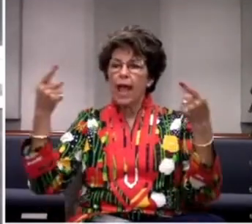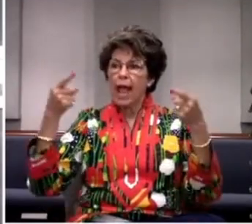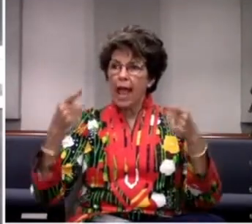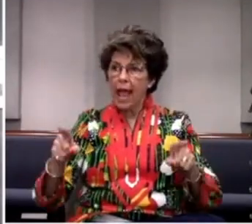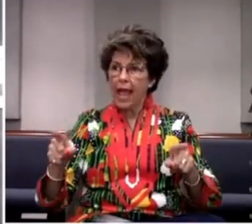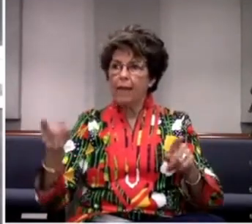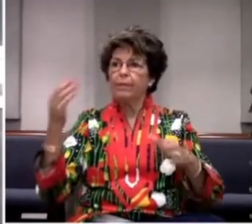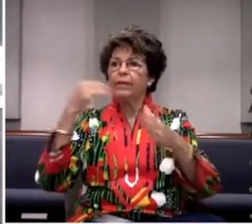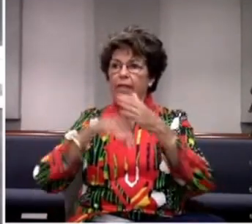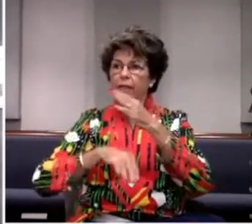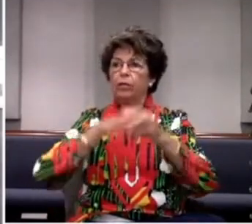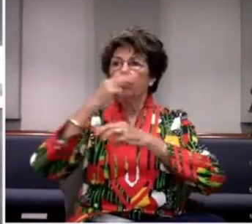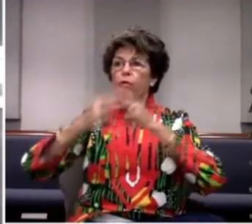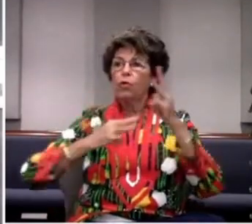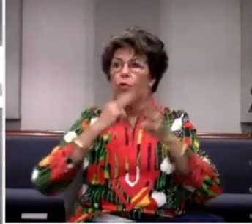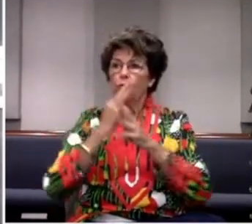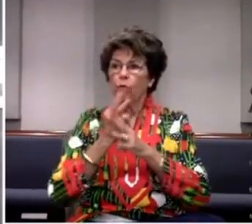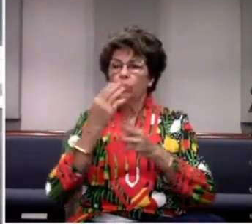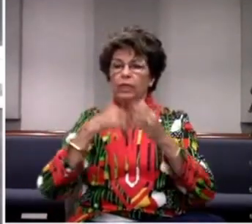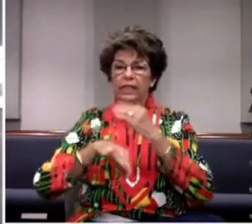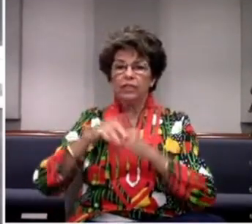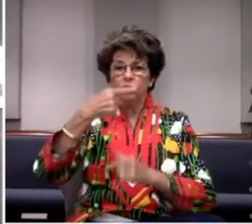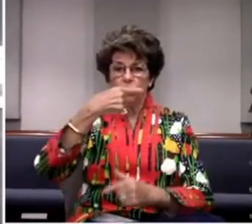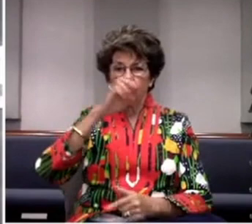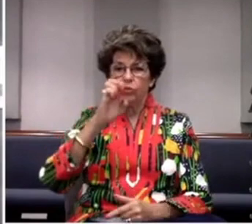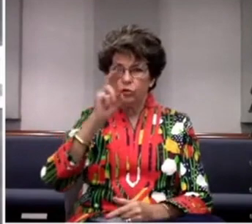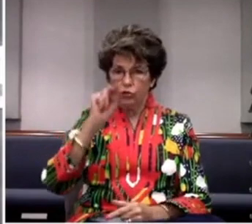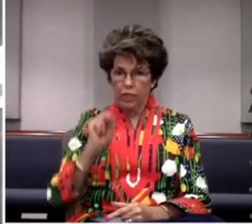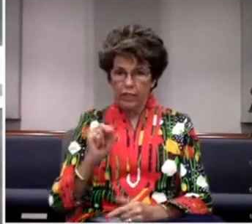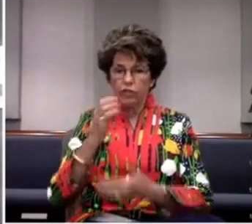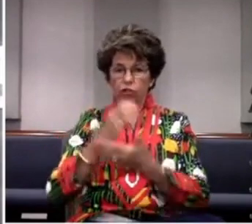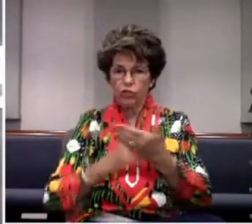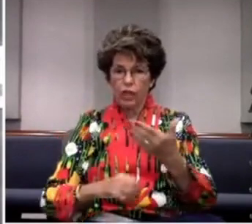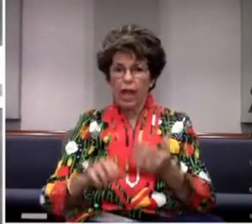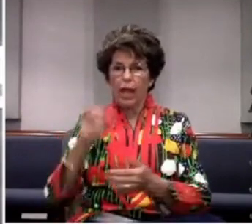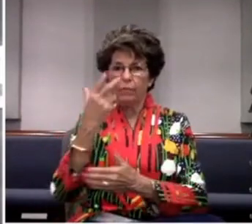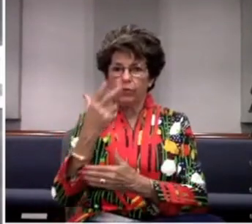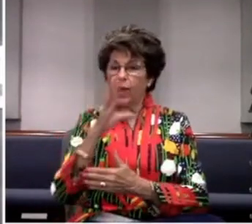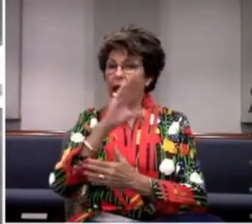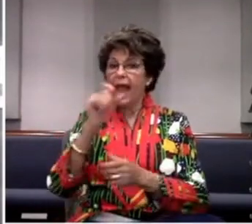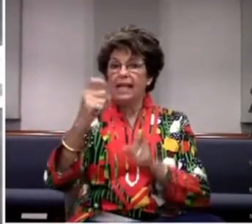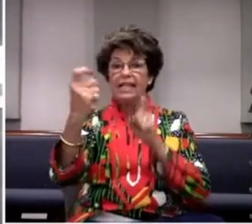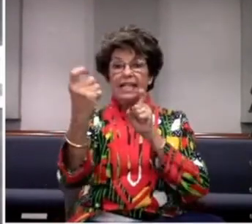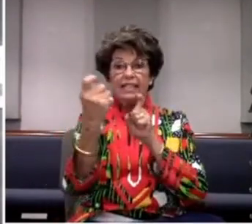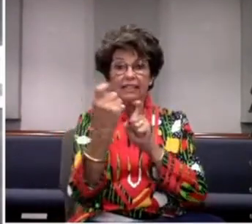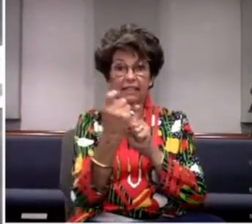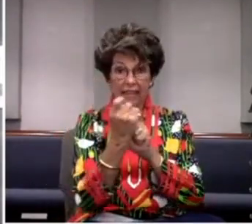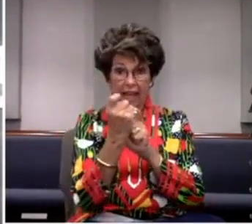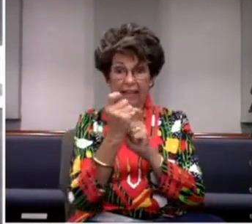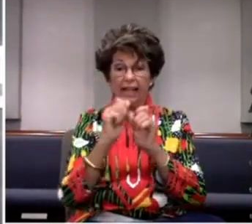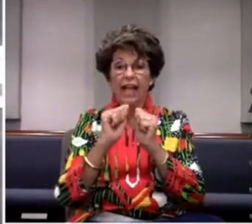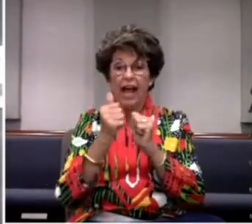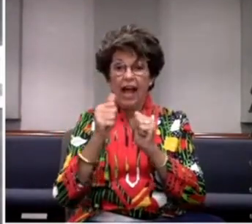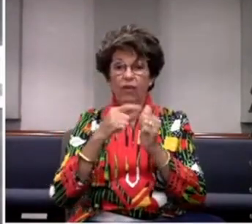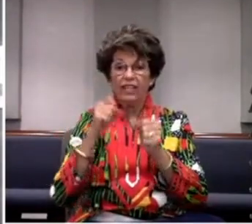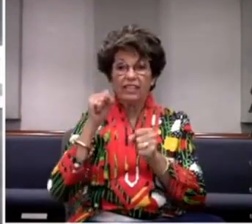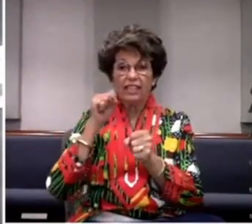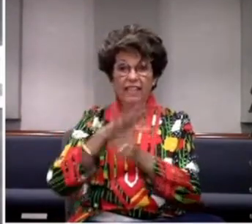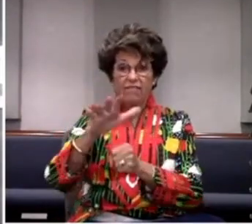the world in Genesis chapter number 3, and exactly how this affects